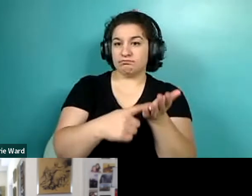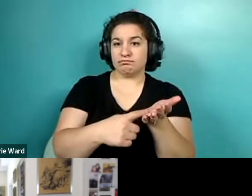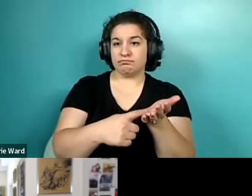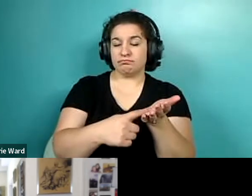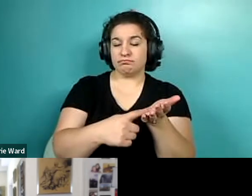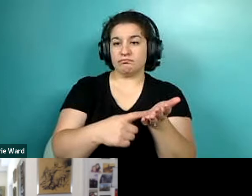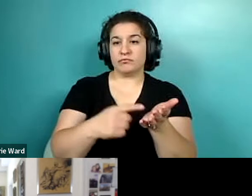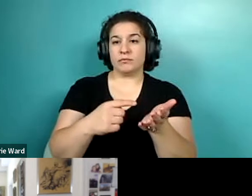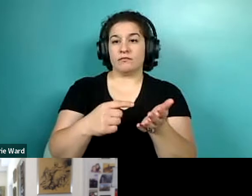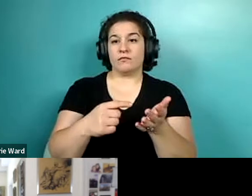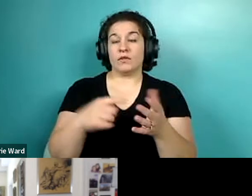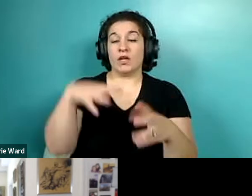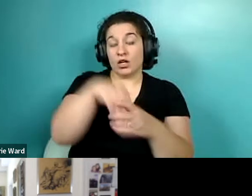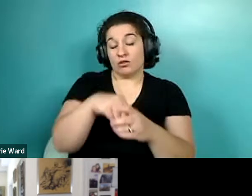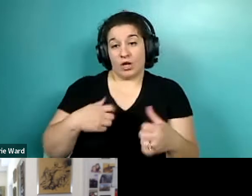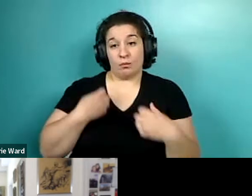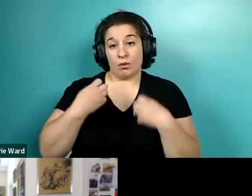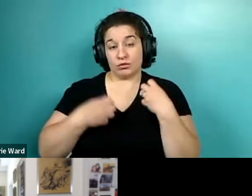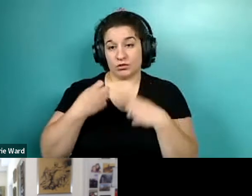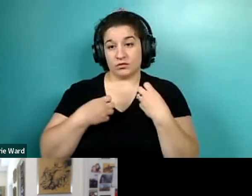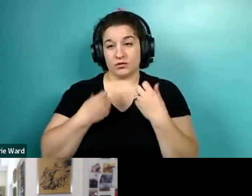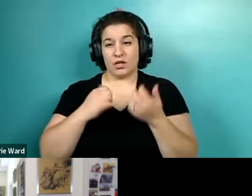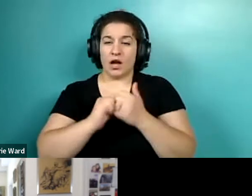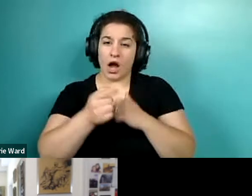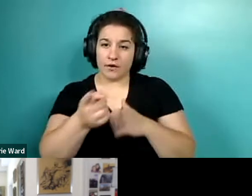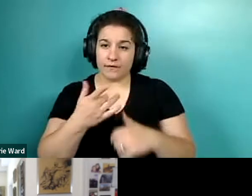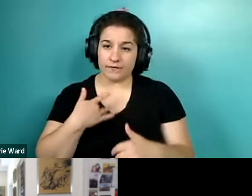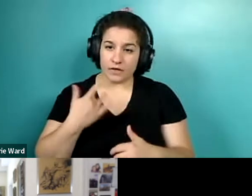including emotions. How do you feel